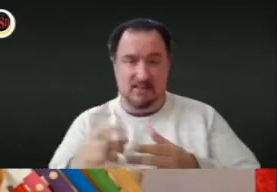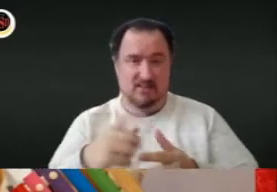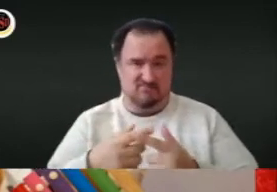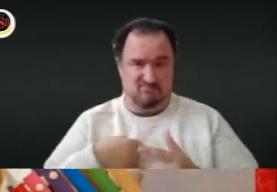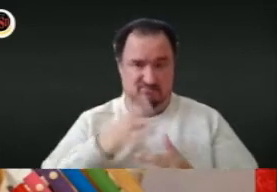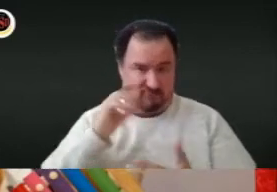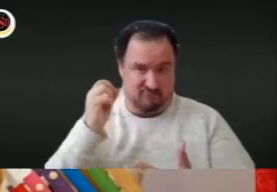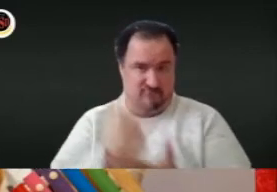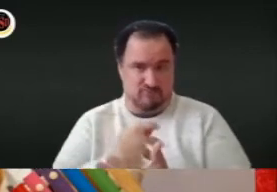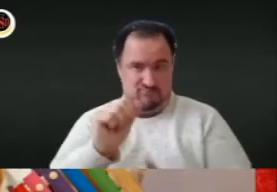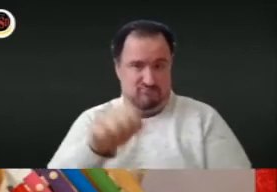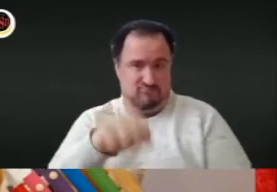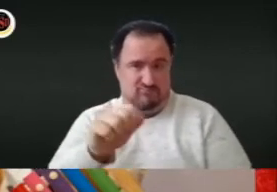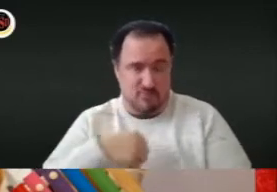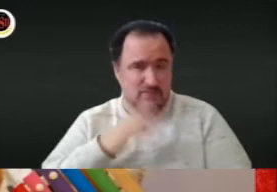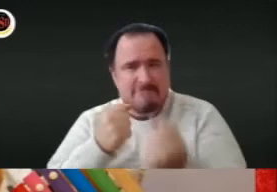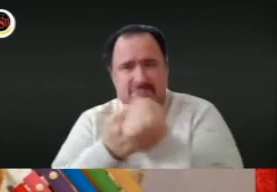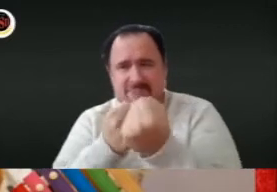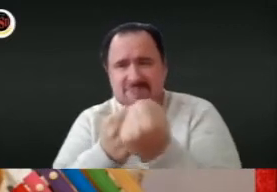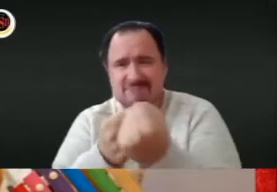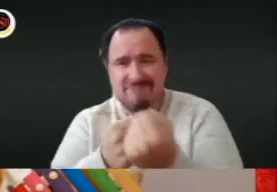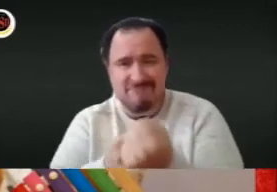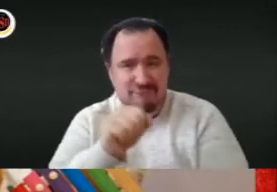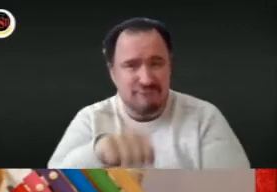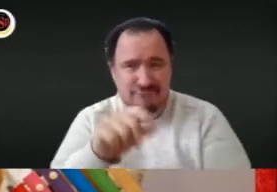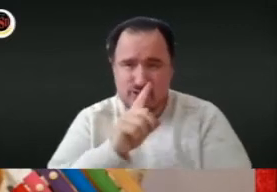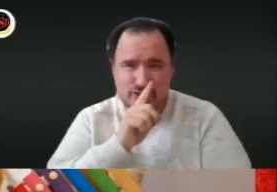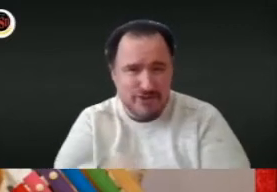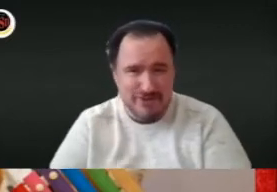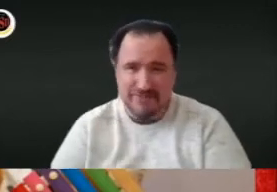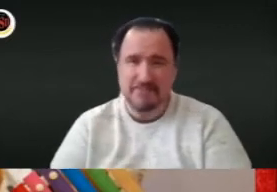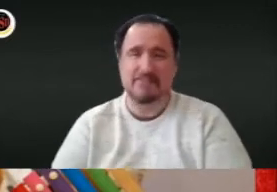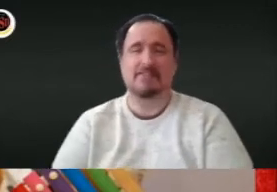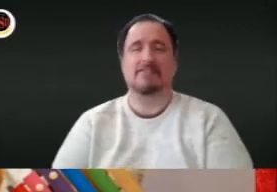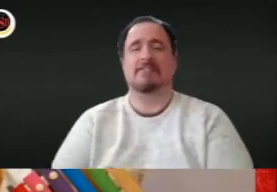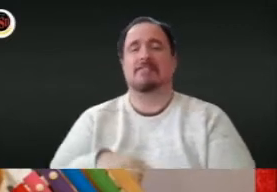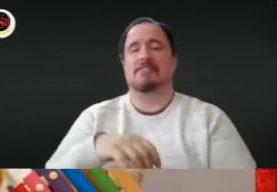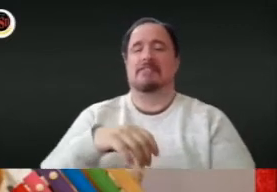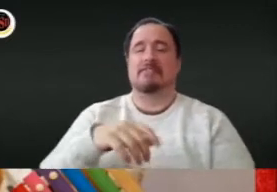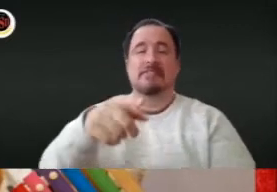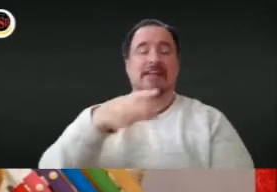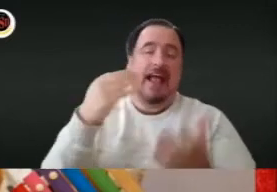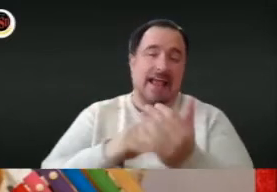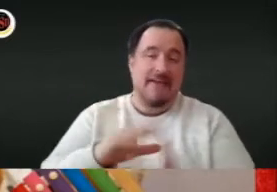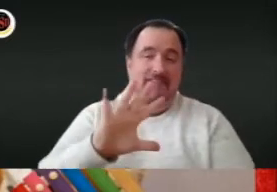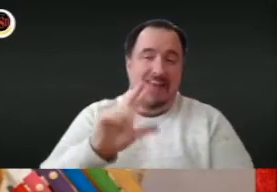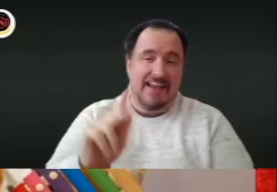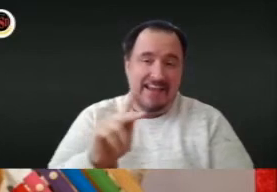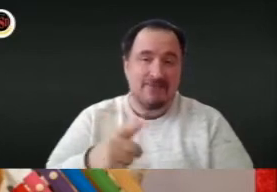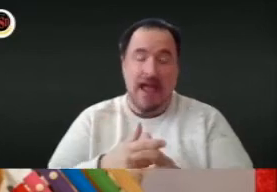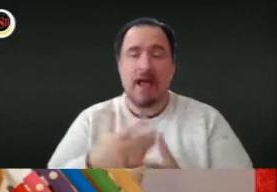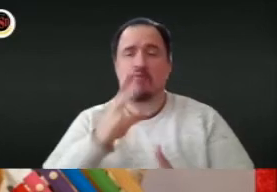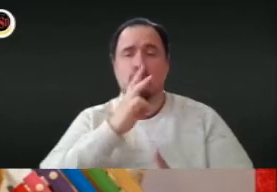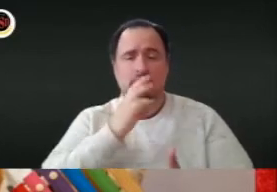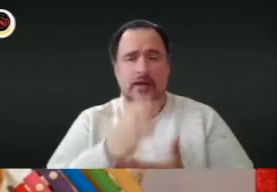if you lead that, yeah, great. Of course, I can support you, no problem. And again, the